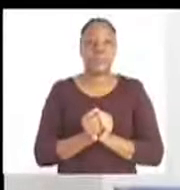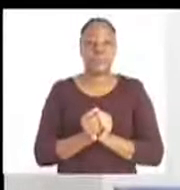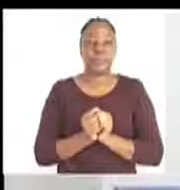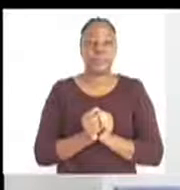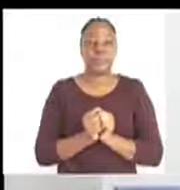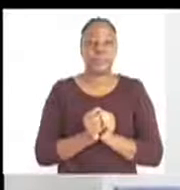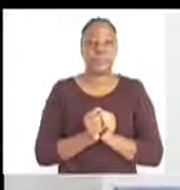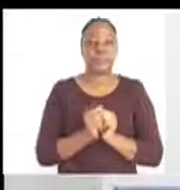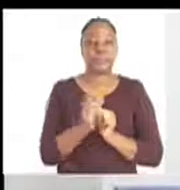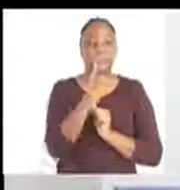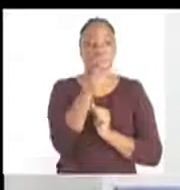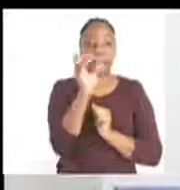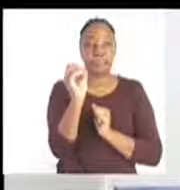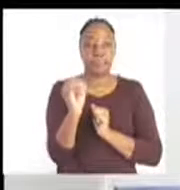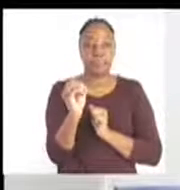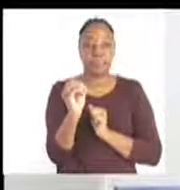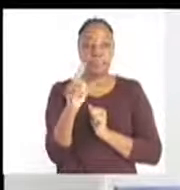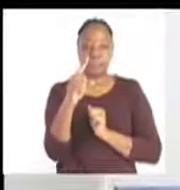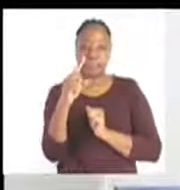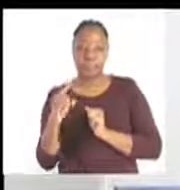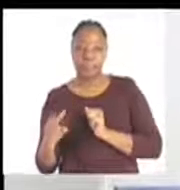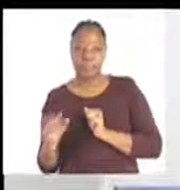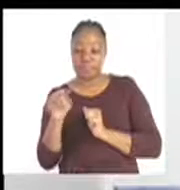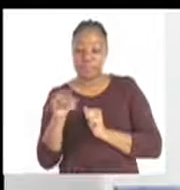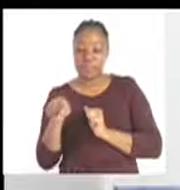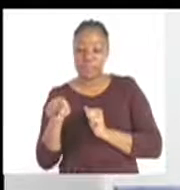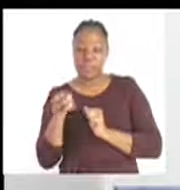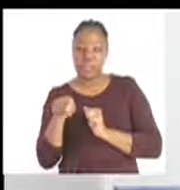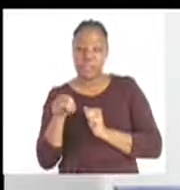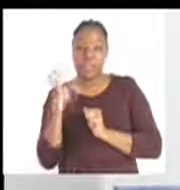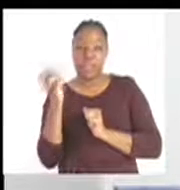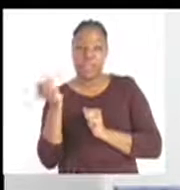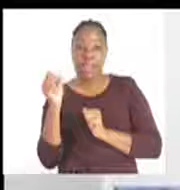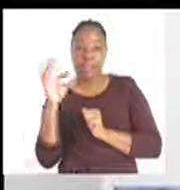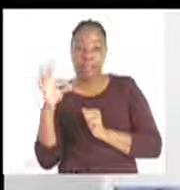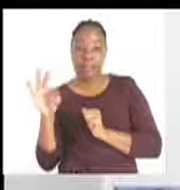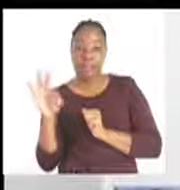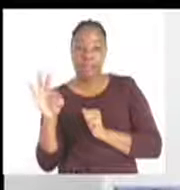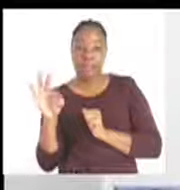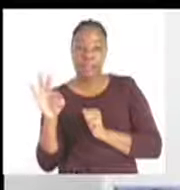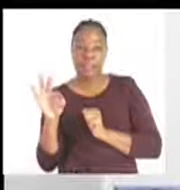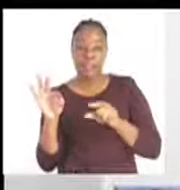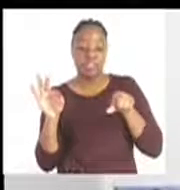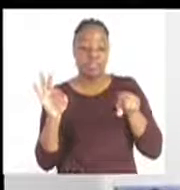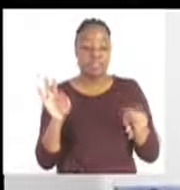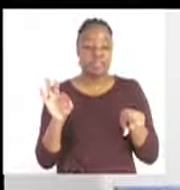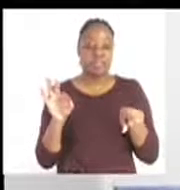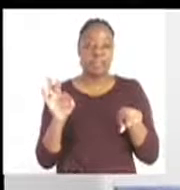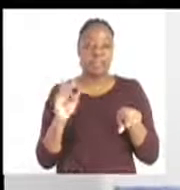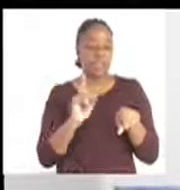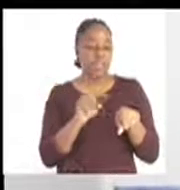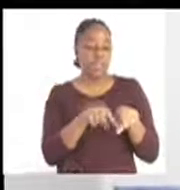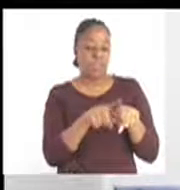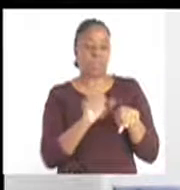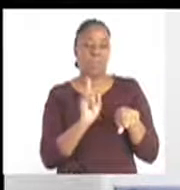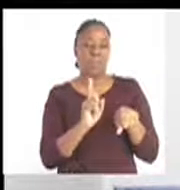Here we have 10 and we have 9. So we need to find out what is the next number.